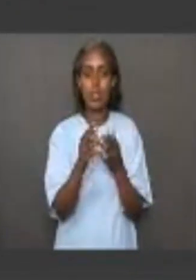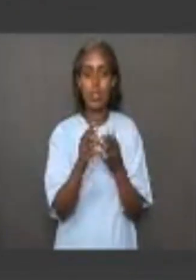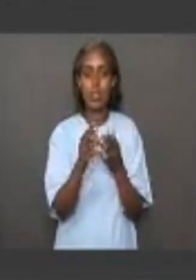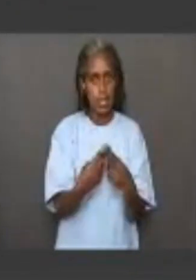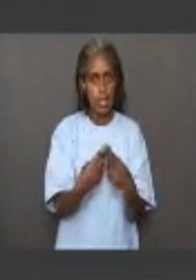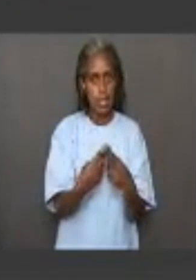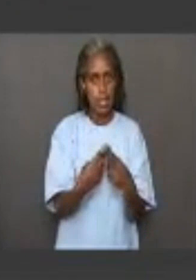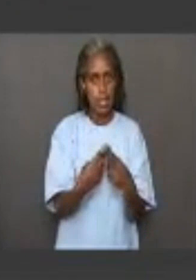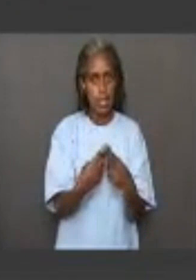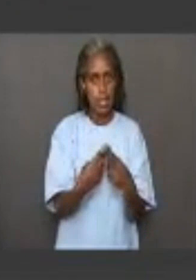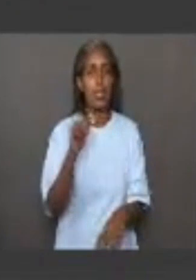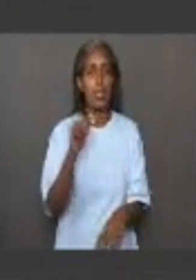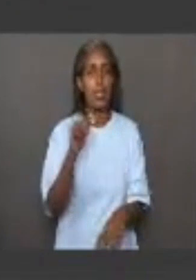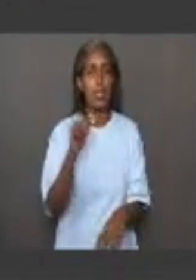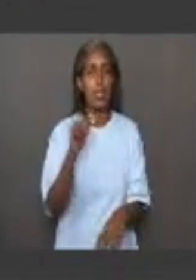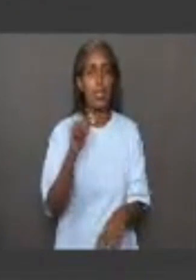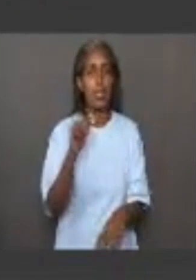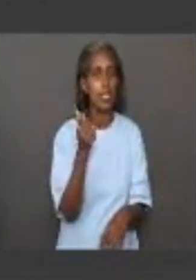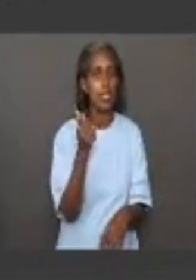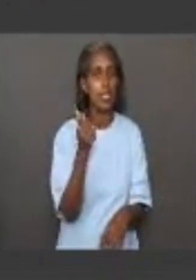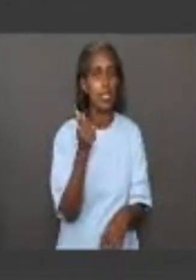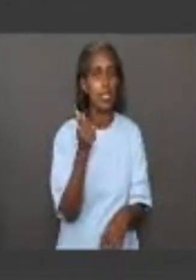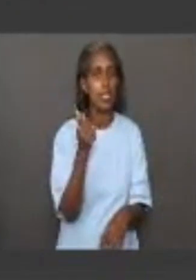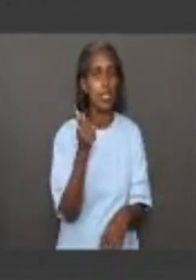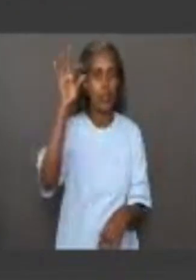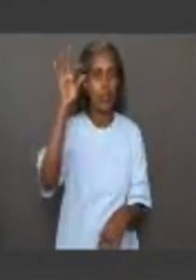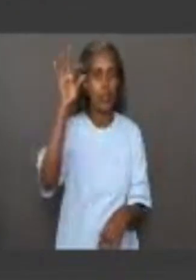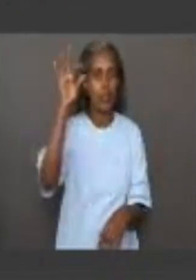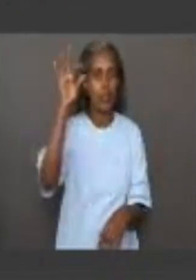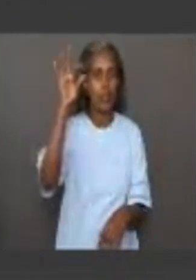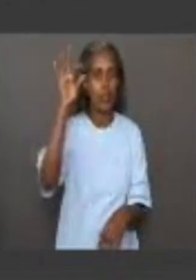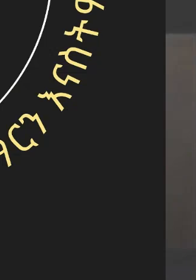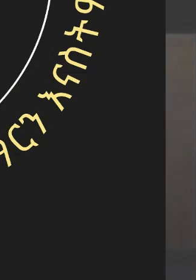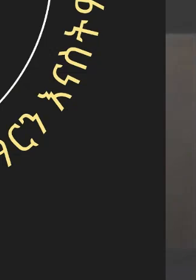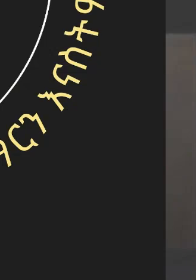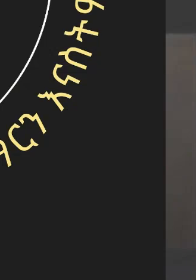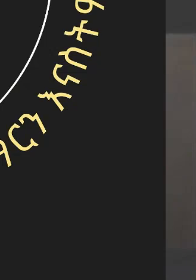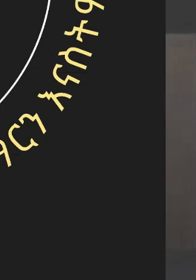by 10 to the power of 9.